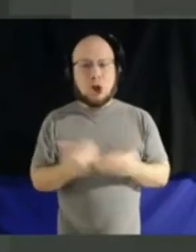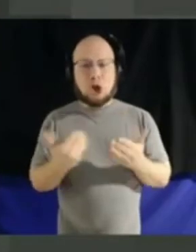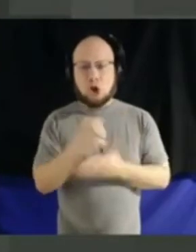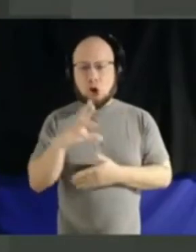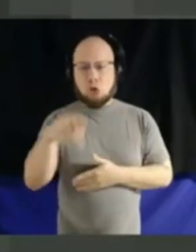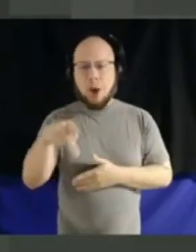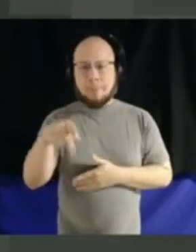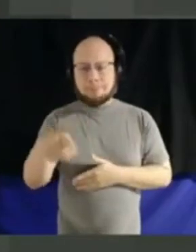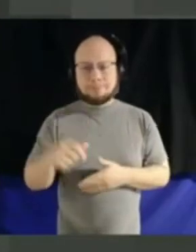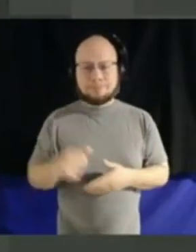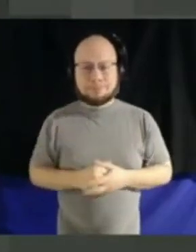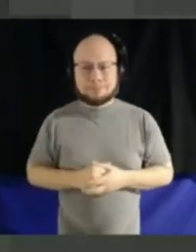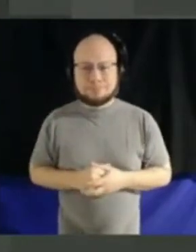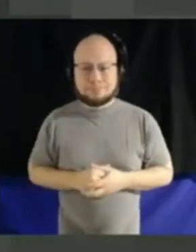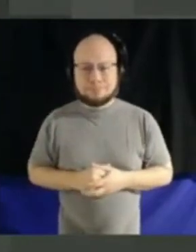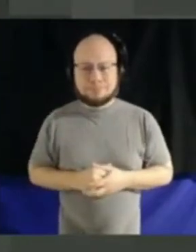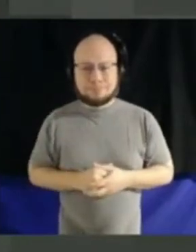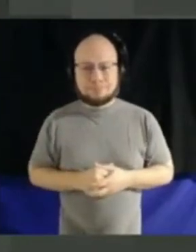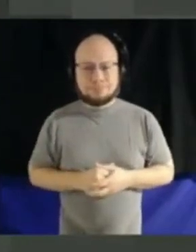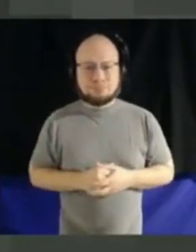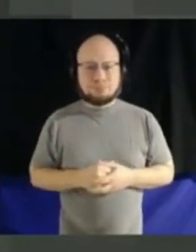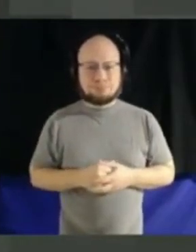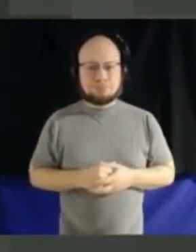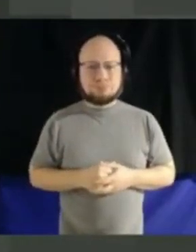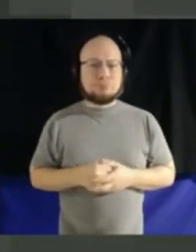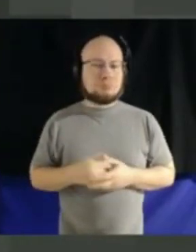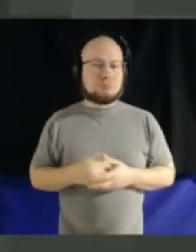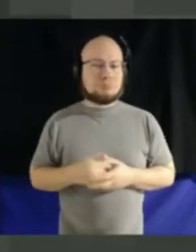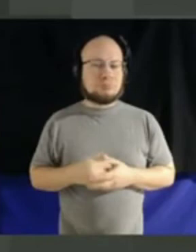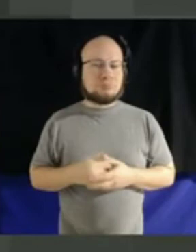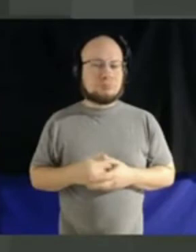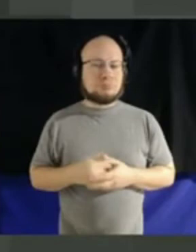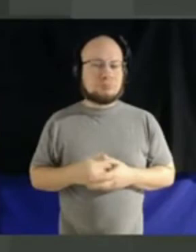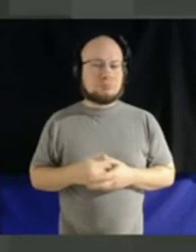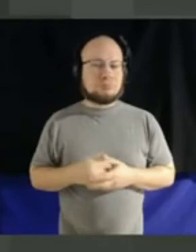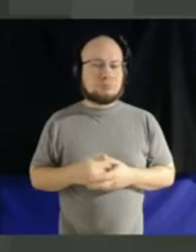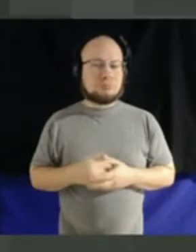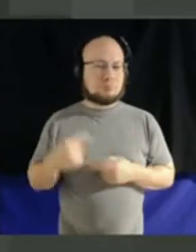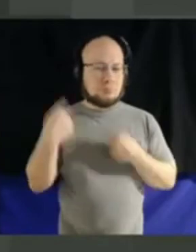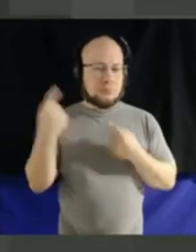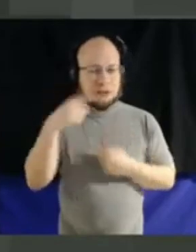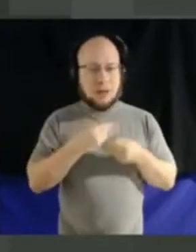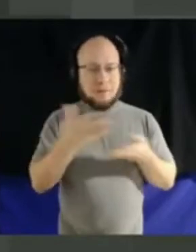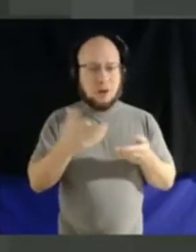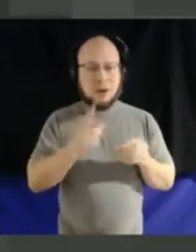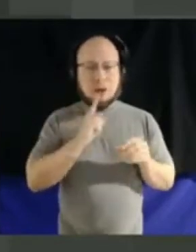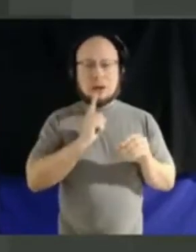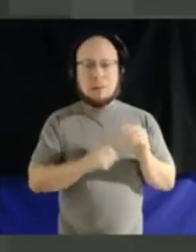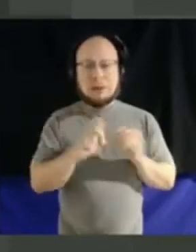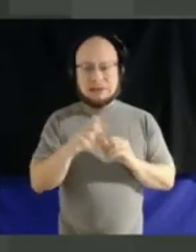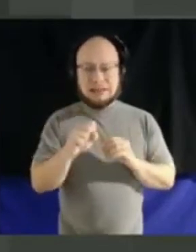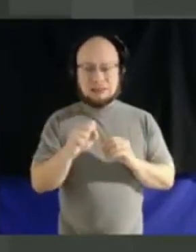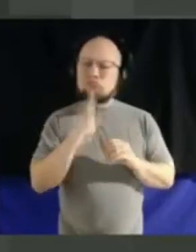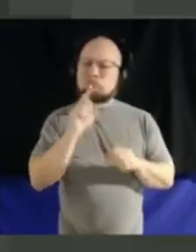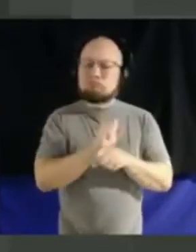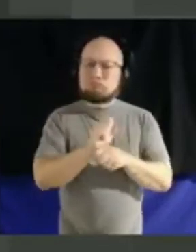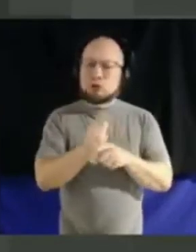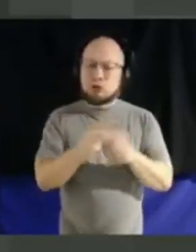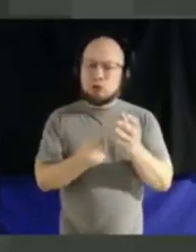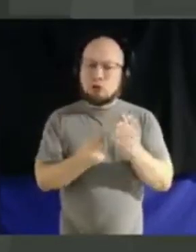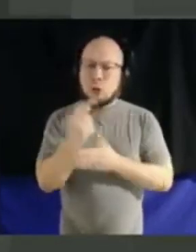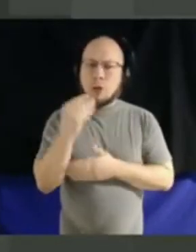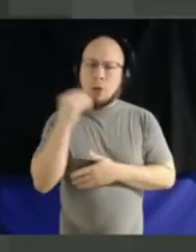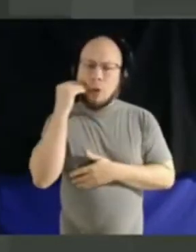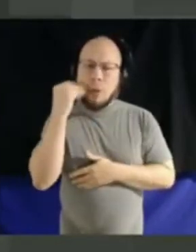So, over the summer, everyone at Mojang Studios was given 2 go see at home. So So I thought that was kind of the perfect